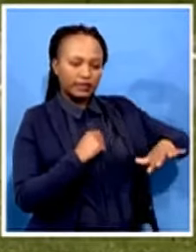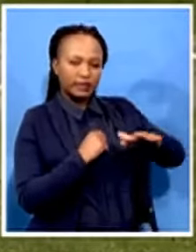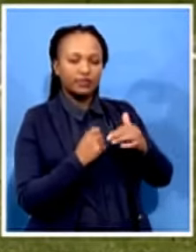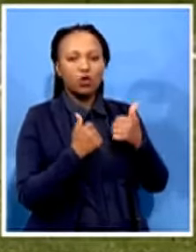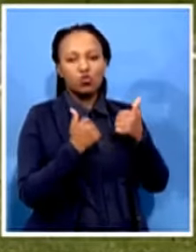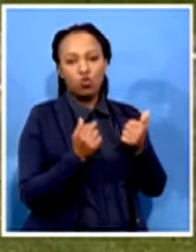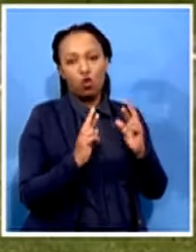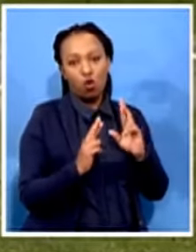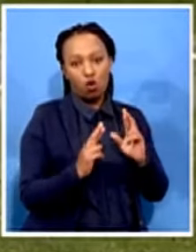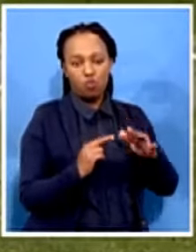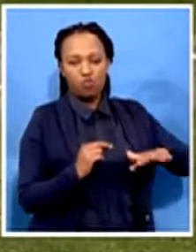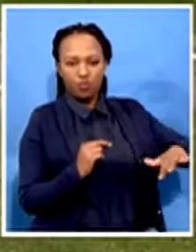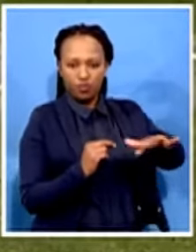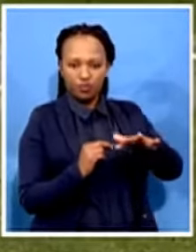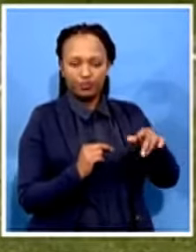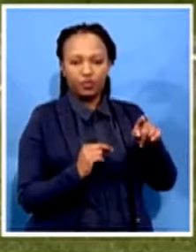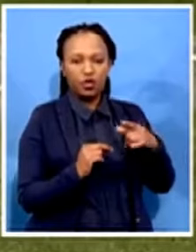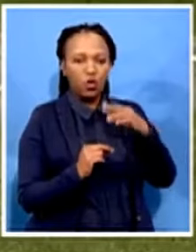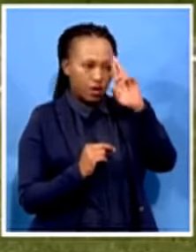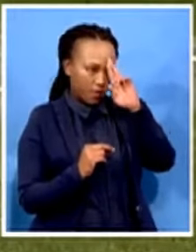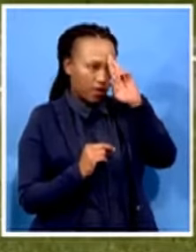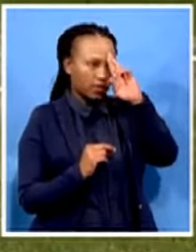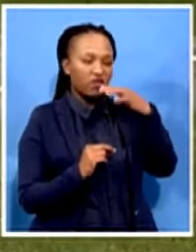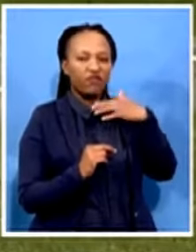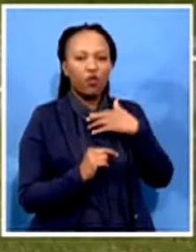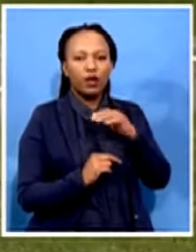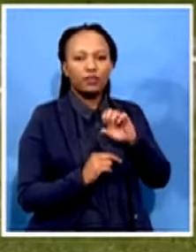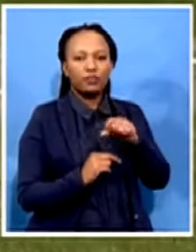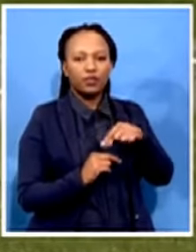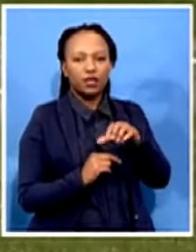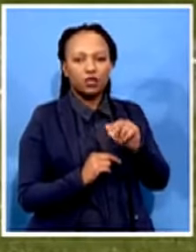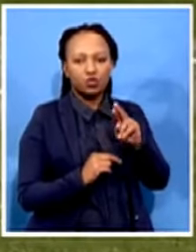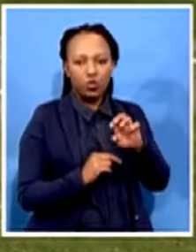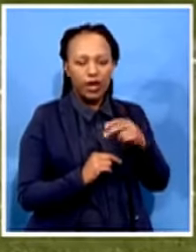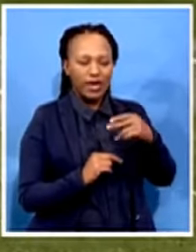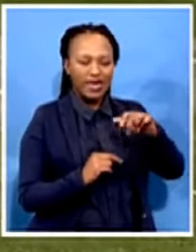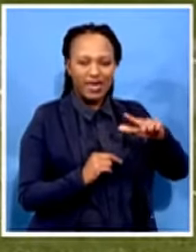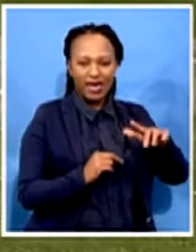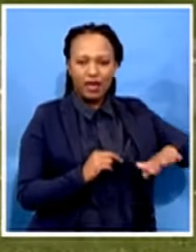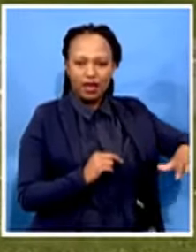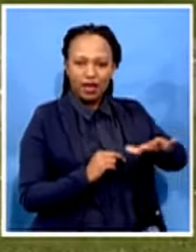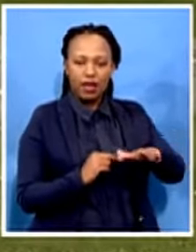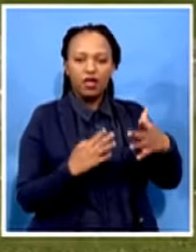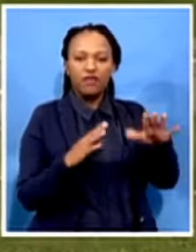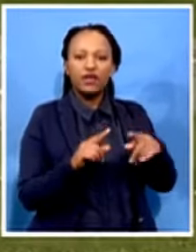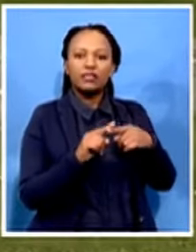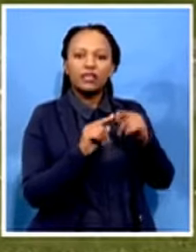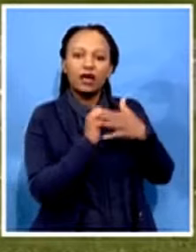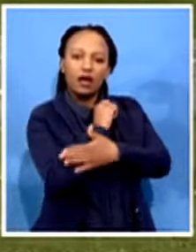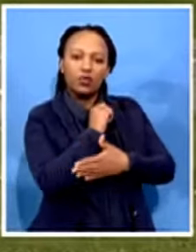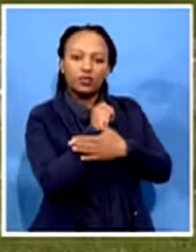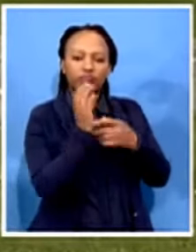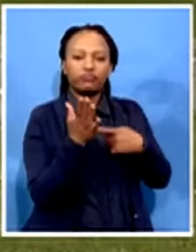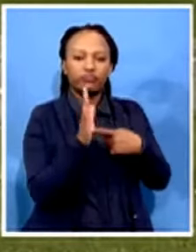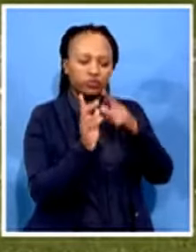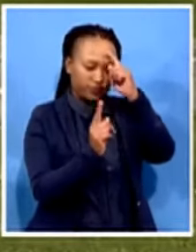the Battle of Square Hill, which was fought during World War I, is currently underway to honour those servicemen who have in